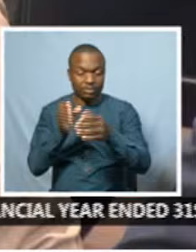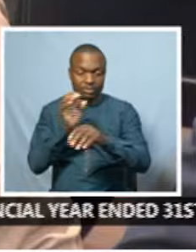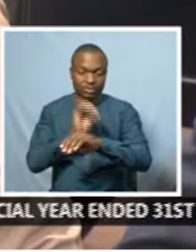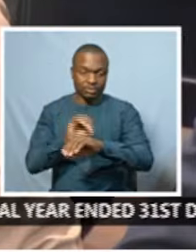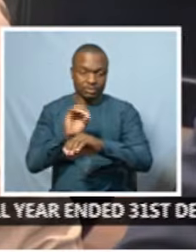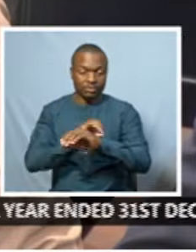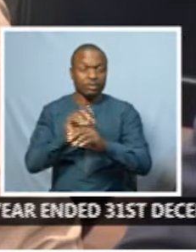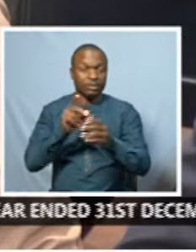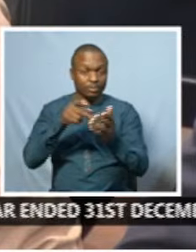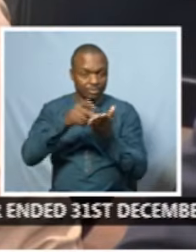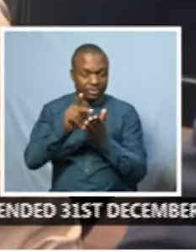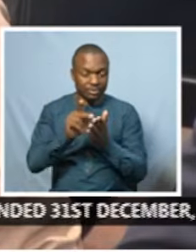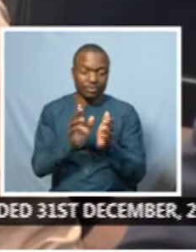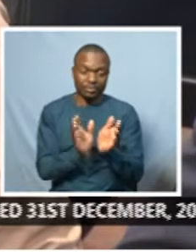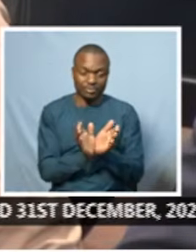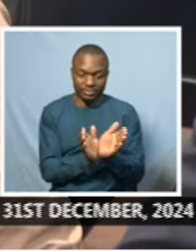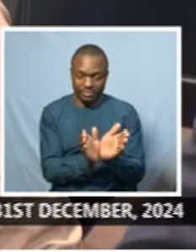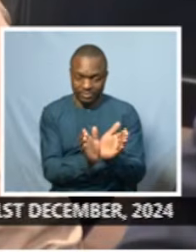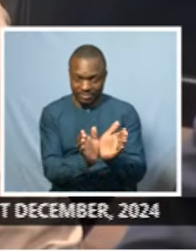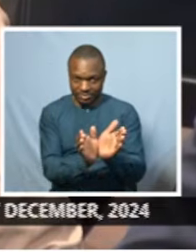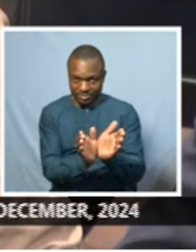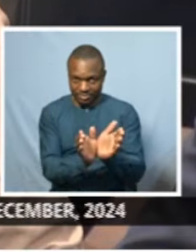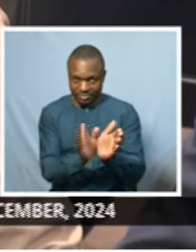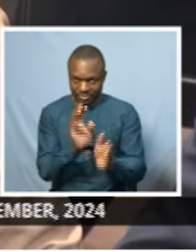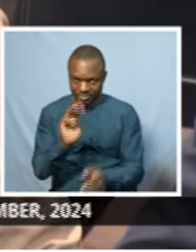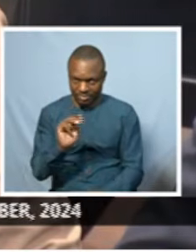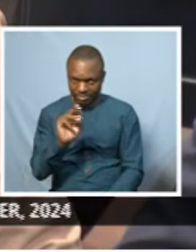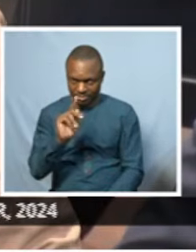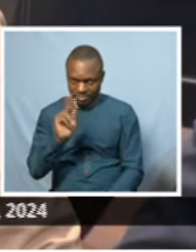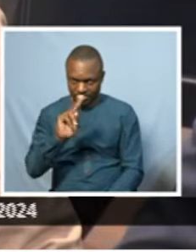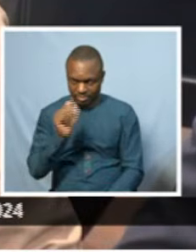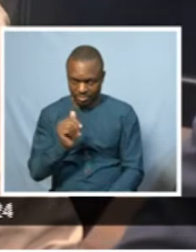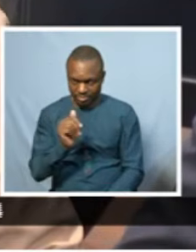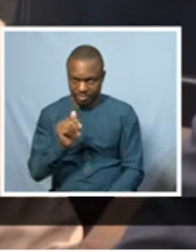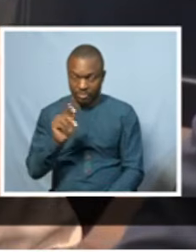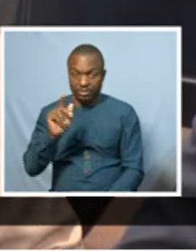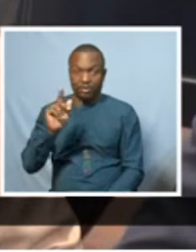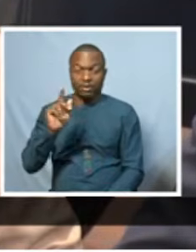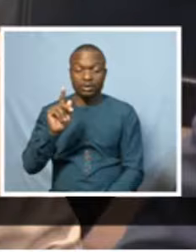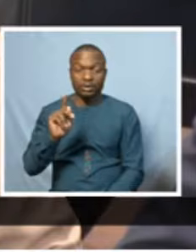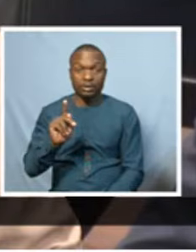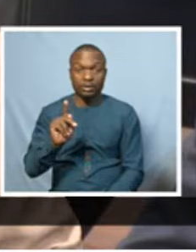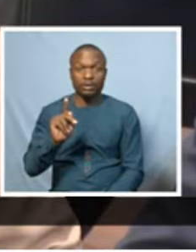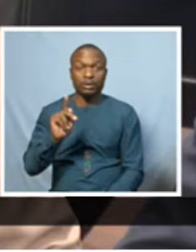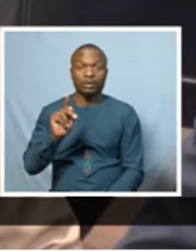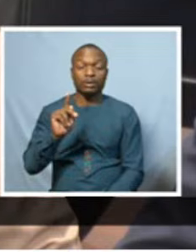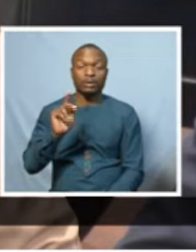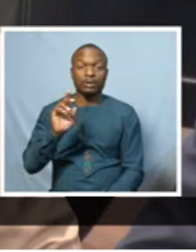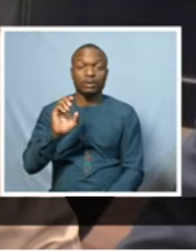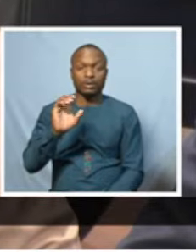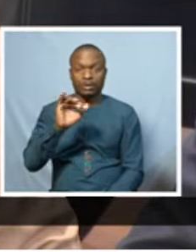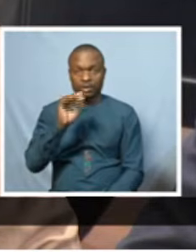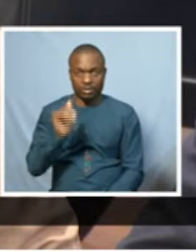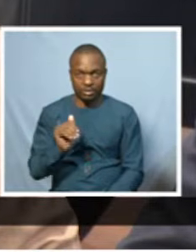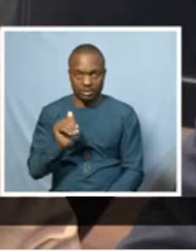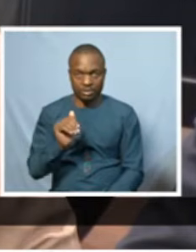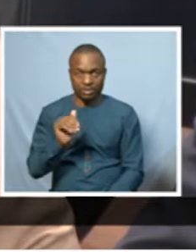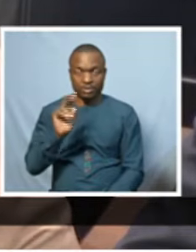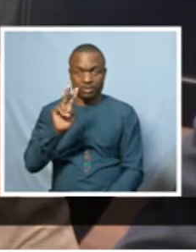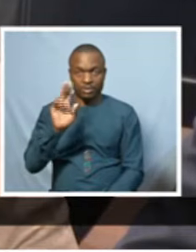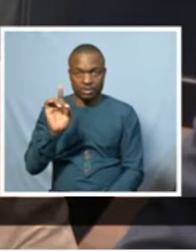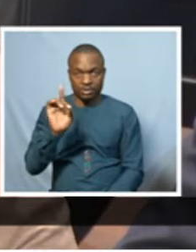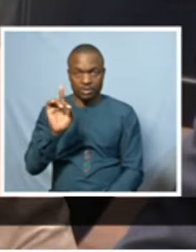opportunity. Payment for grading of Mukupa Road to Kia Resources Limited. The payment was made on 28